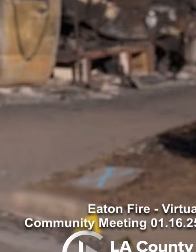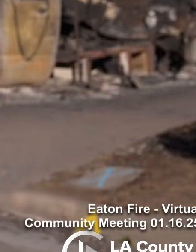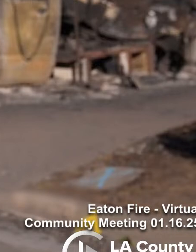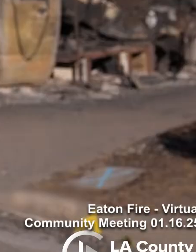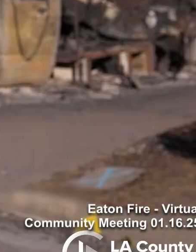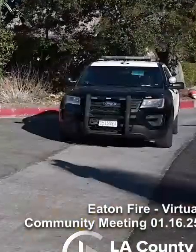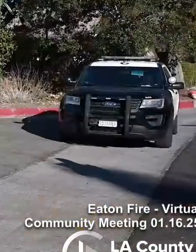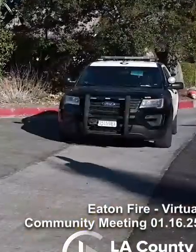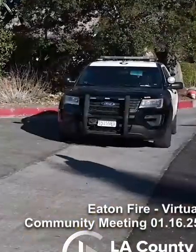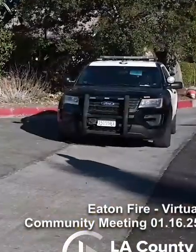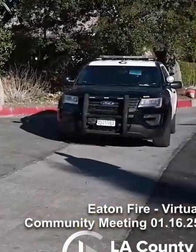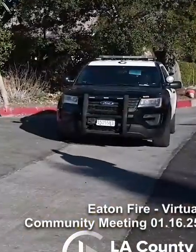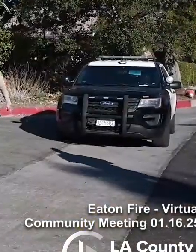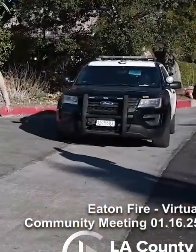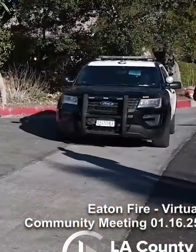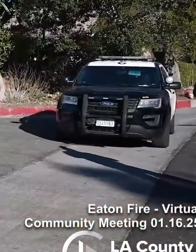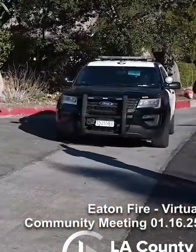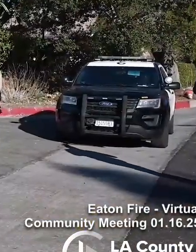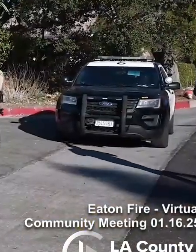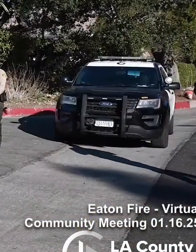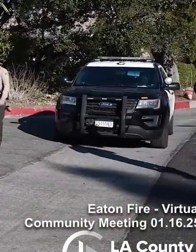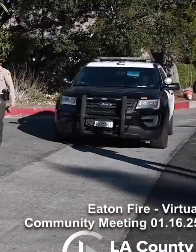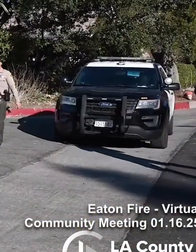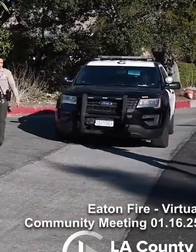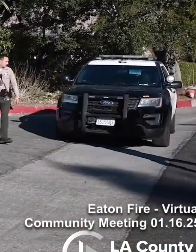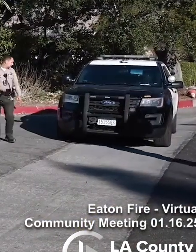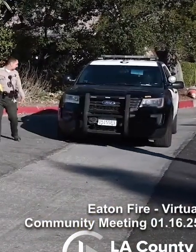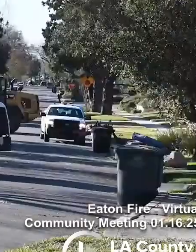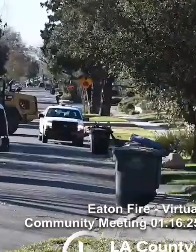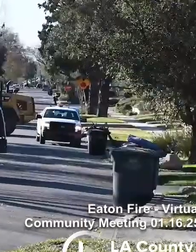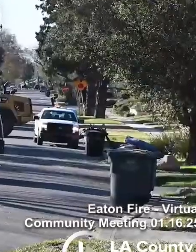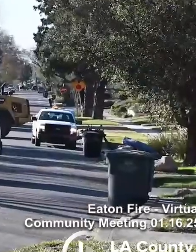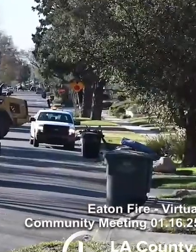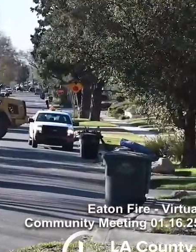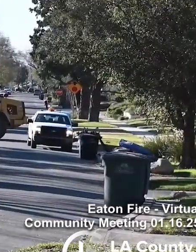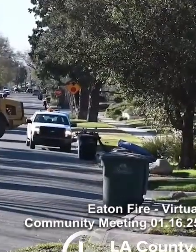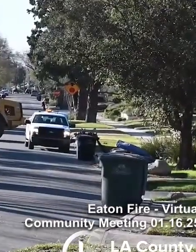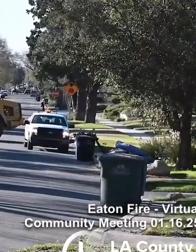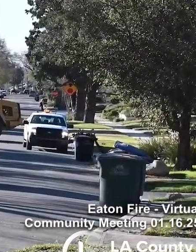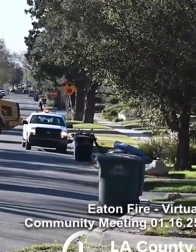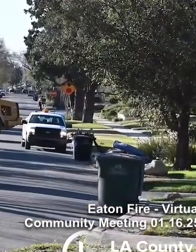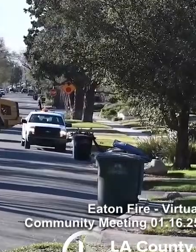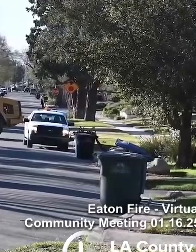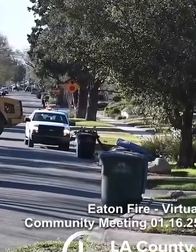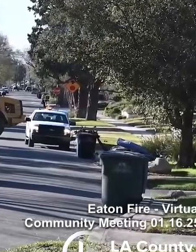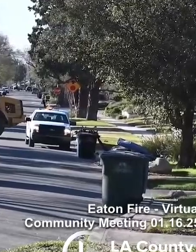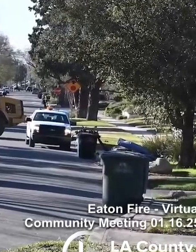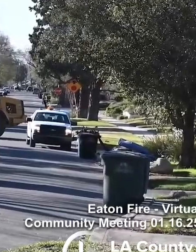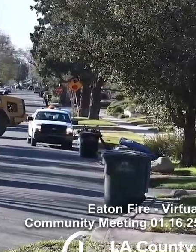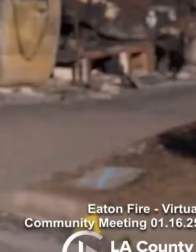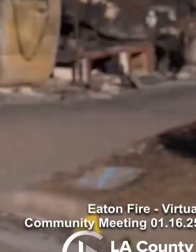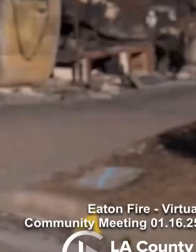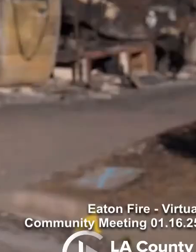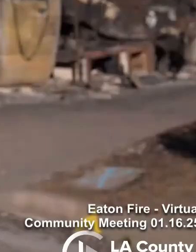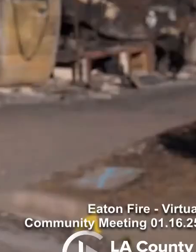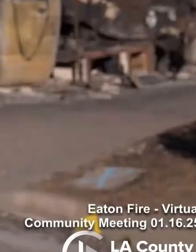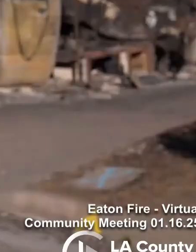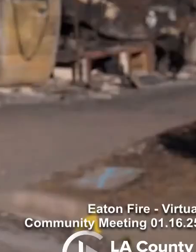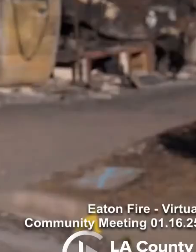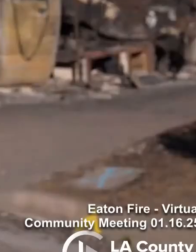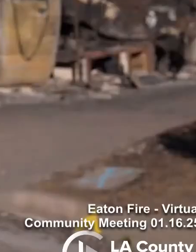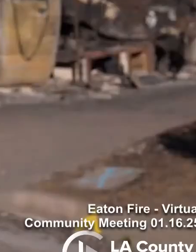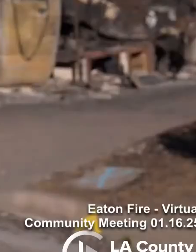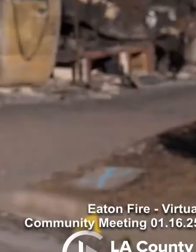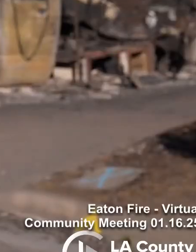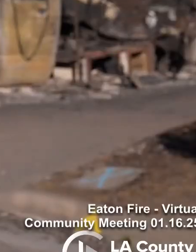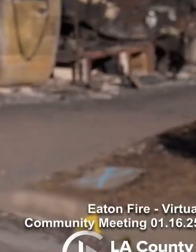for your patience as affected roads and utilities are assessed and the safety of homes and other structures is determined. Once that